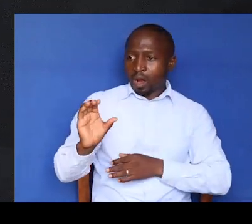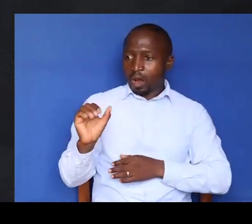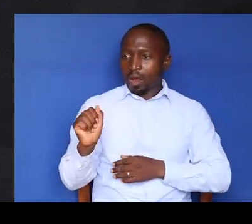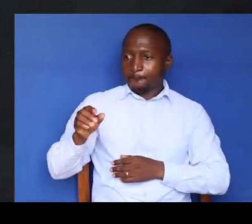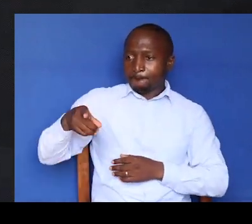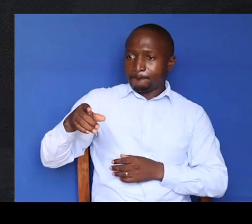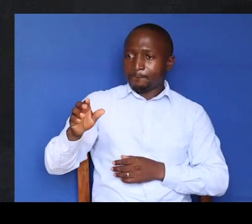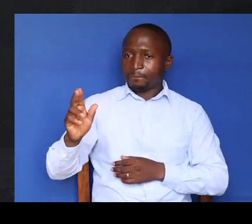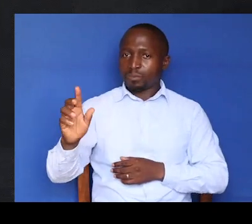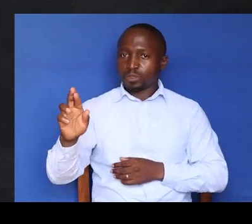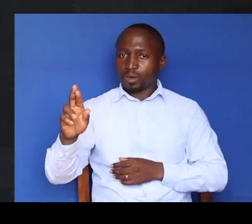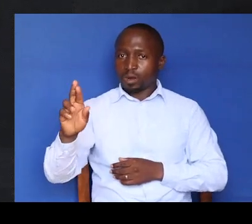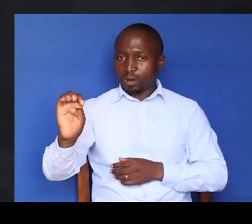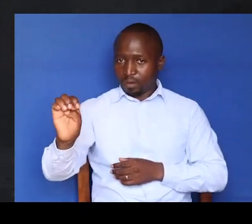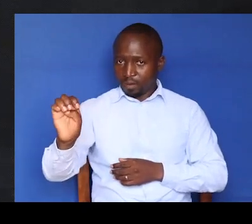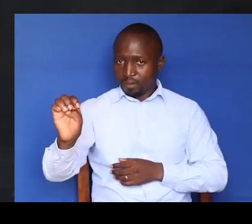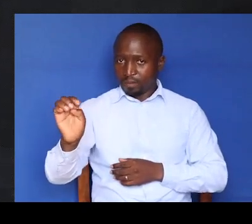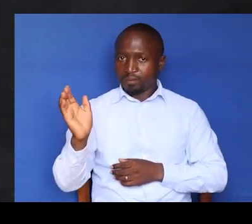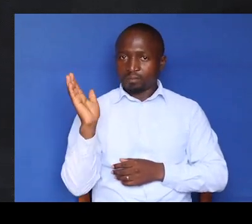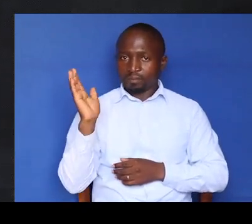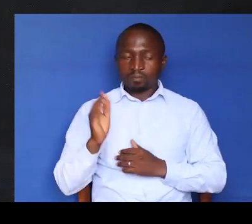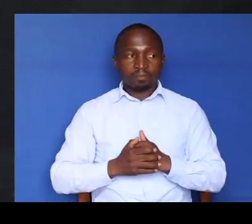already been given in the introduction,